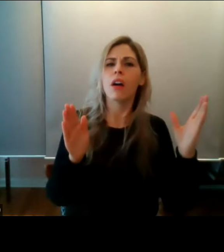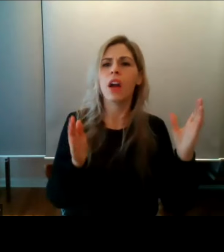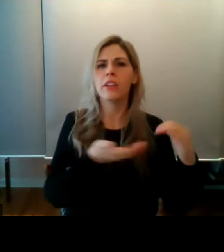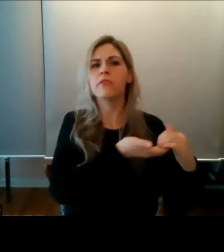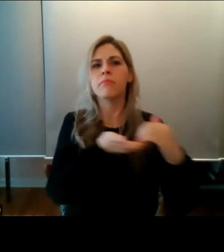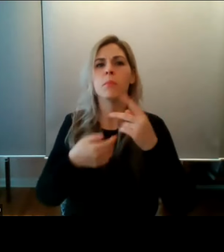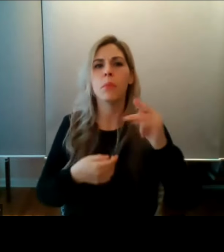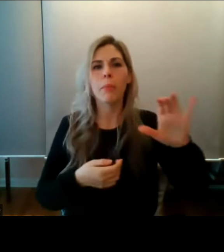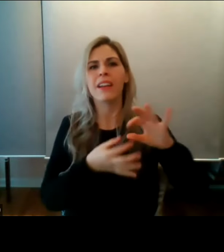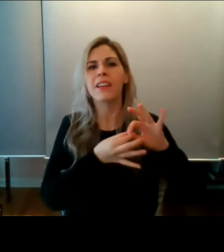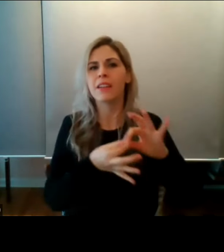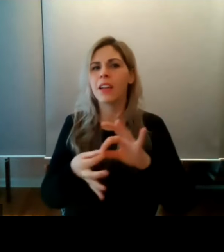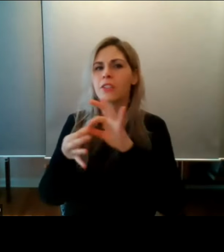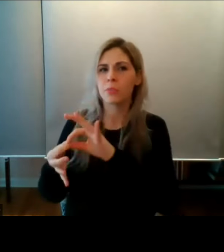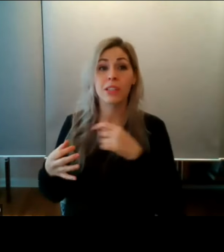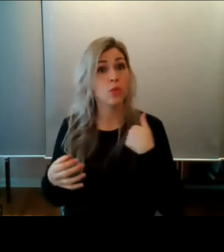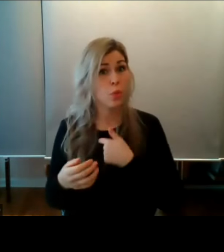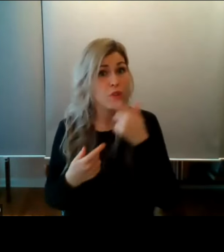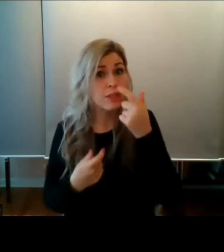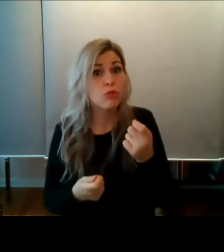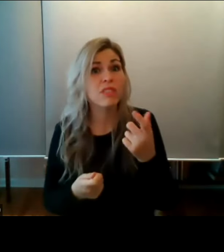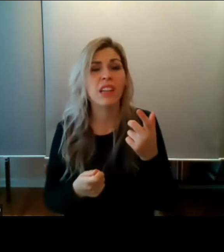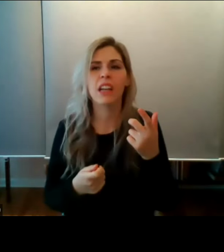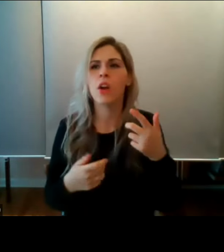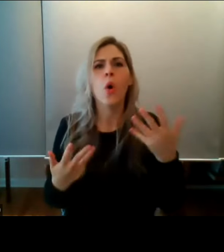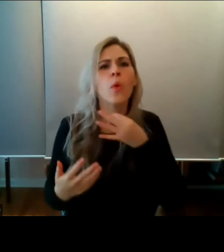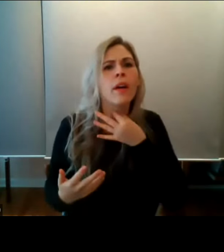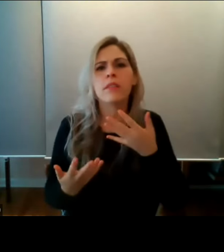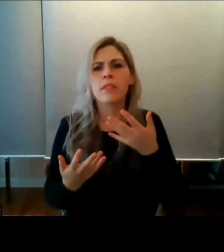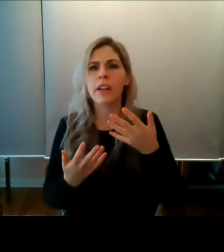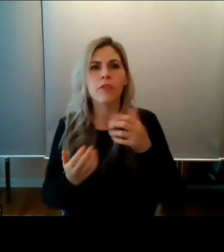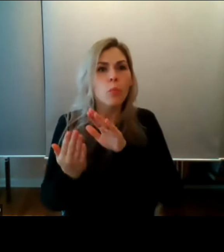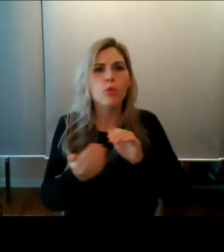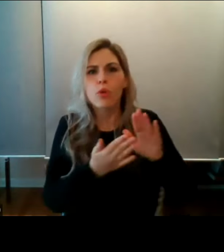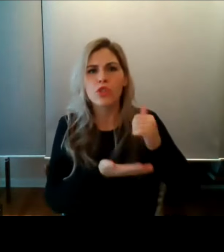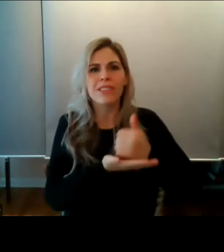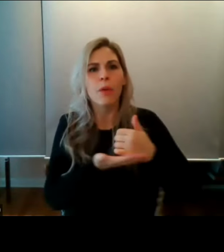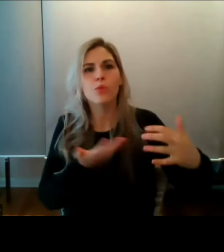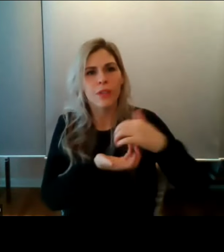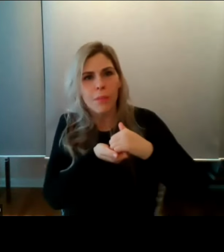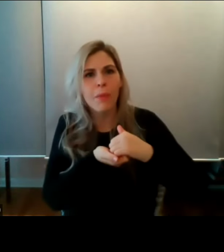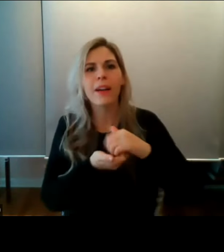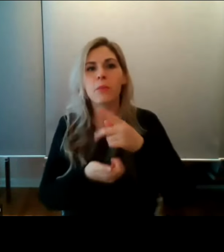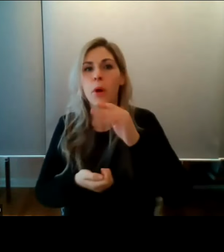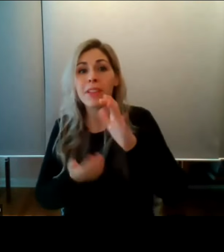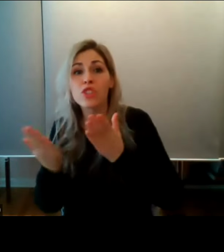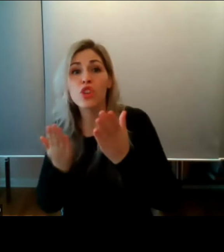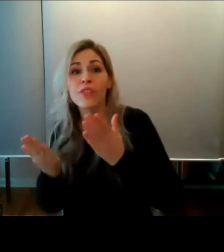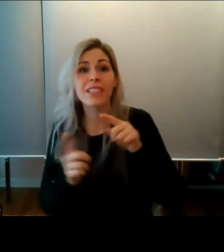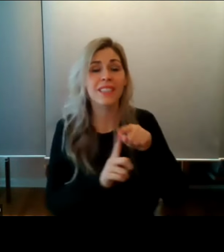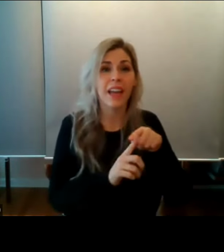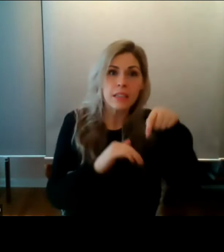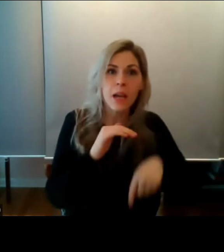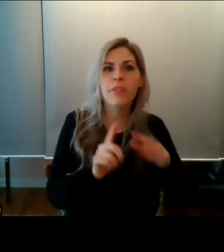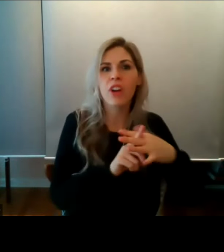And we are particularly interested in approaches that combine public service and policy issues, along with the depth of